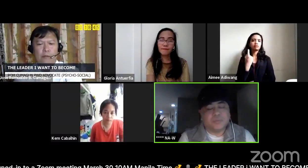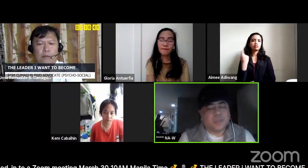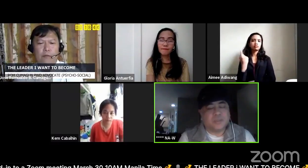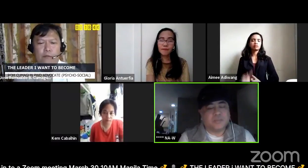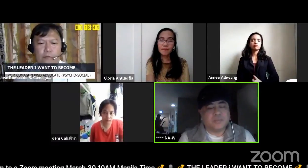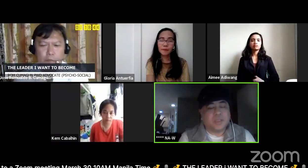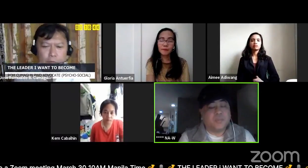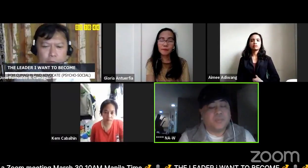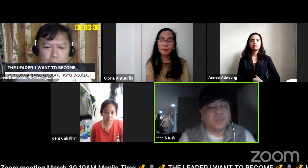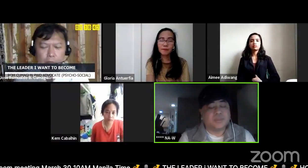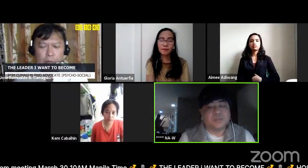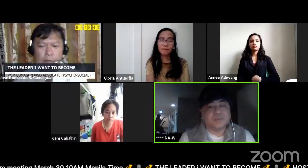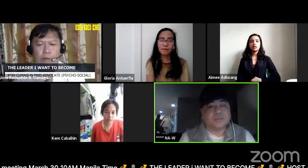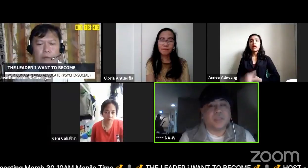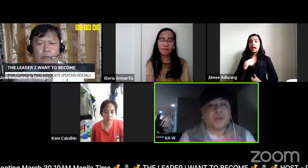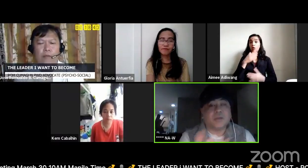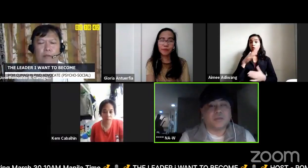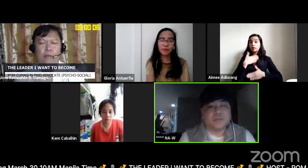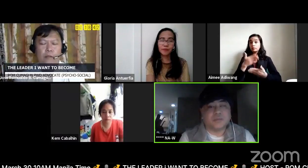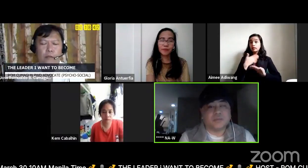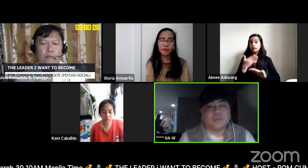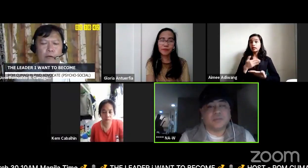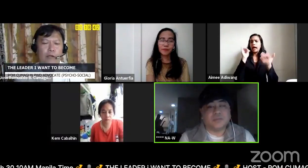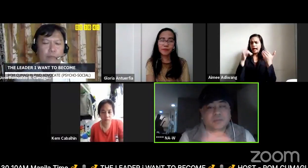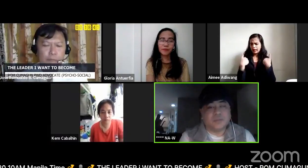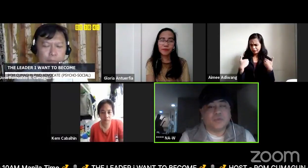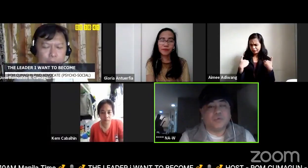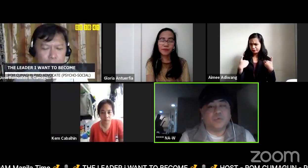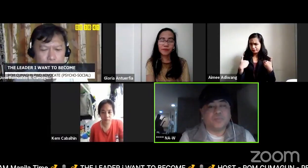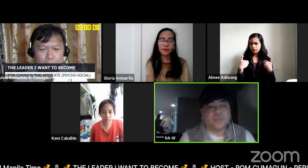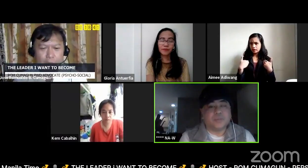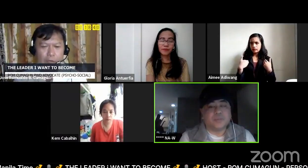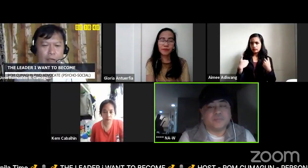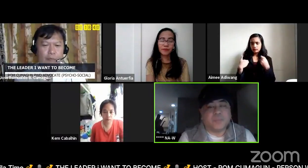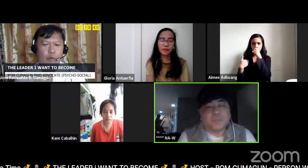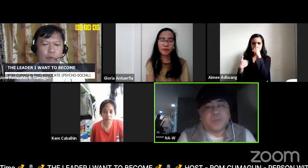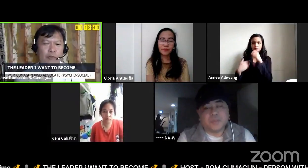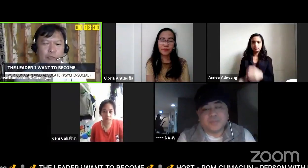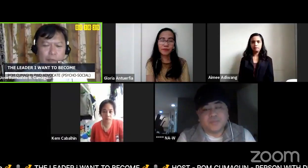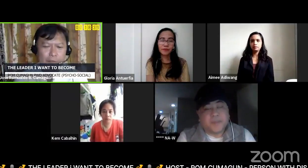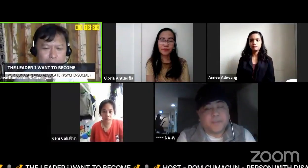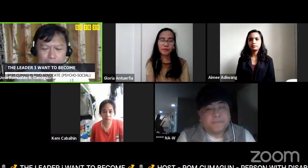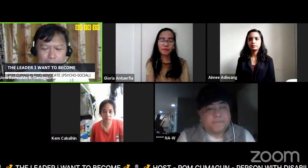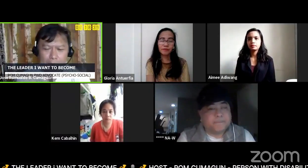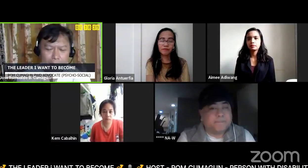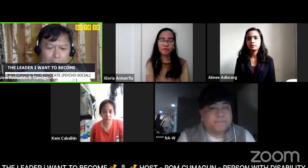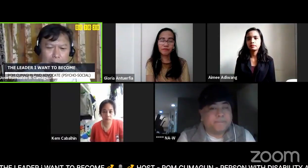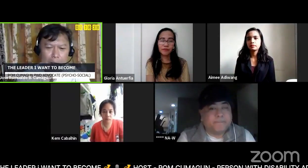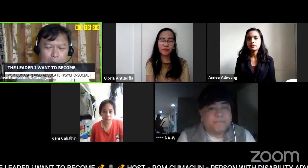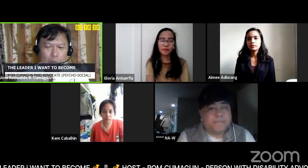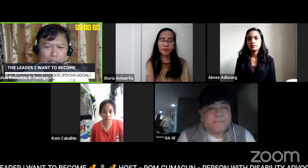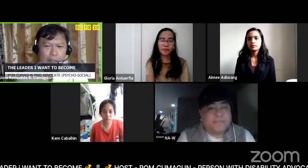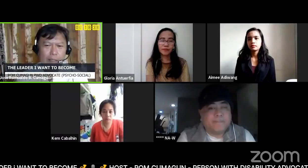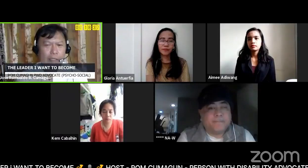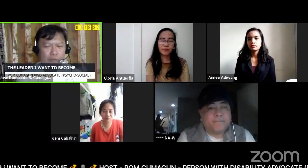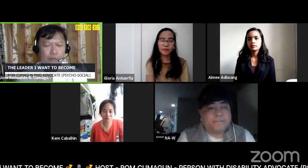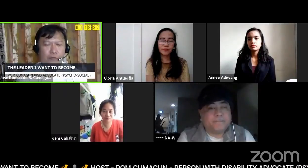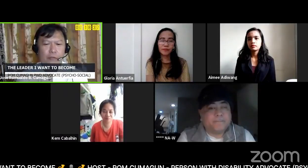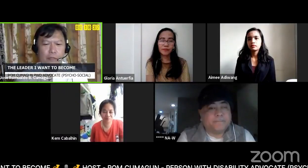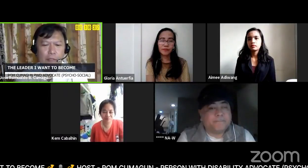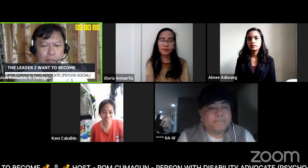yung my happiness is there in the group, the people like that.